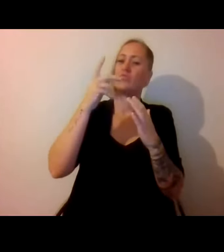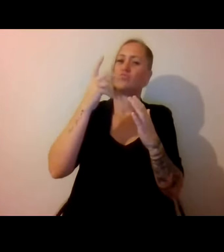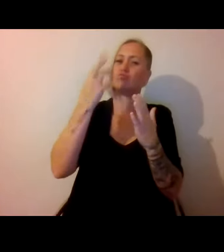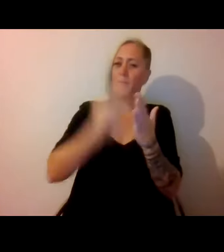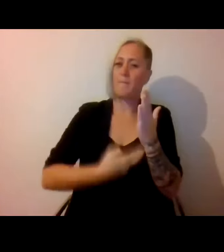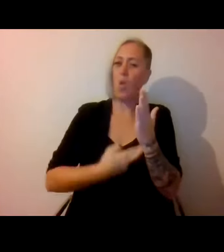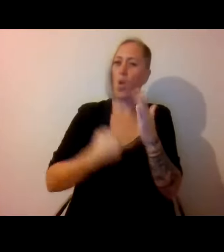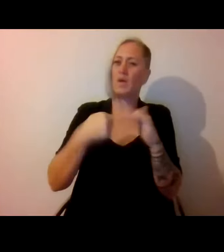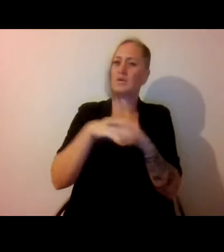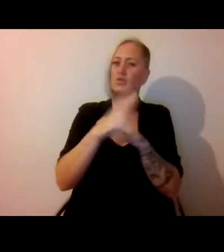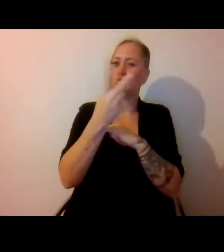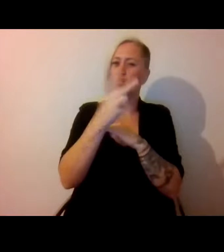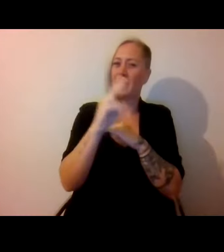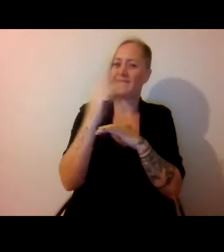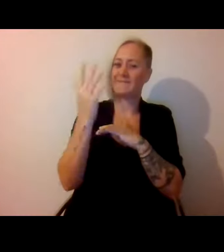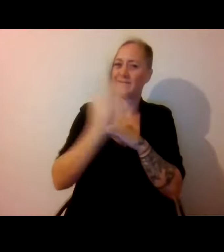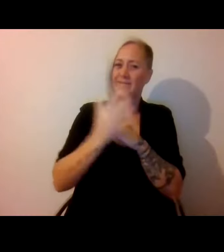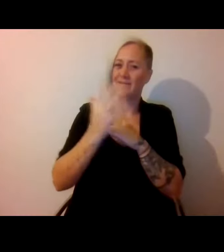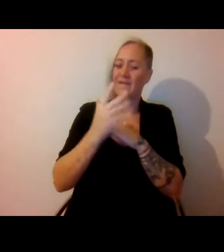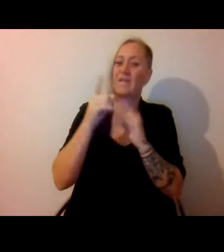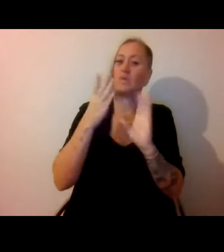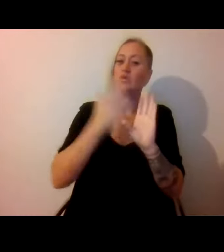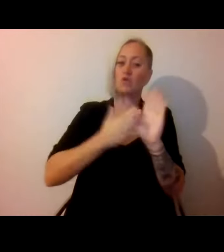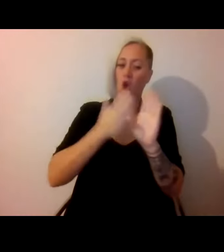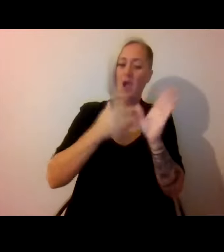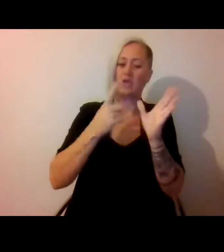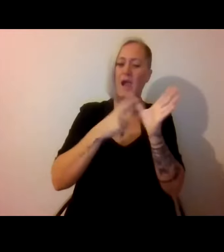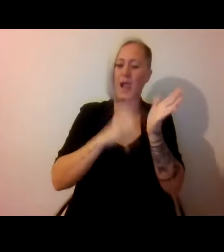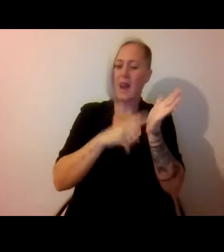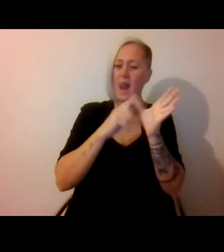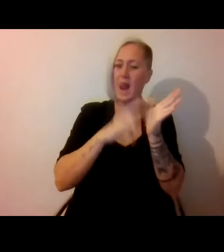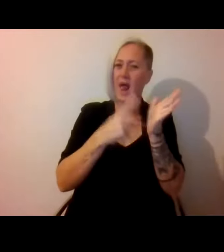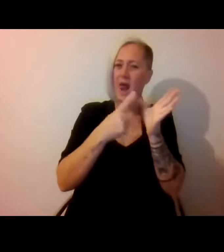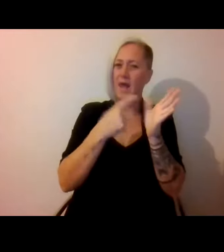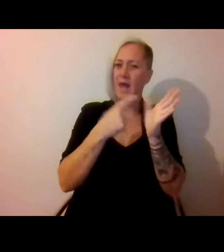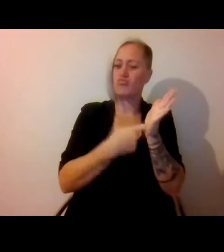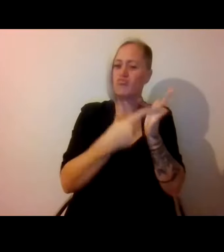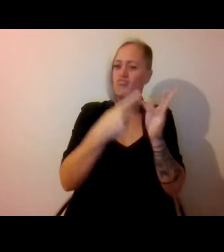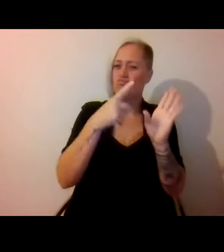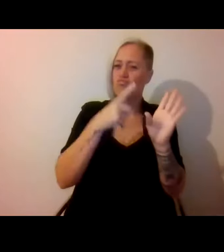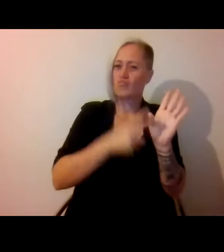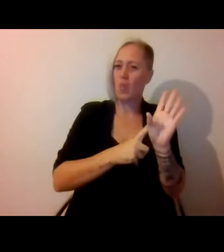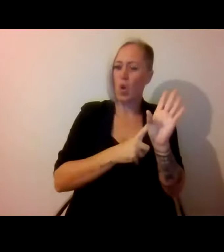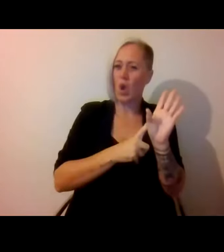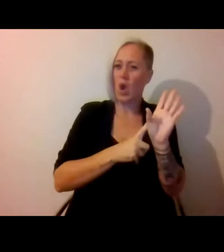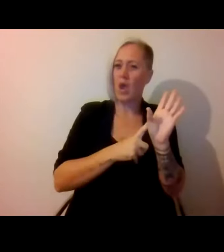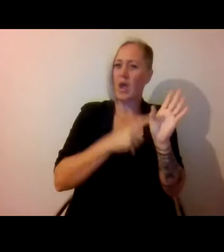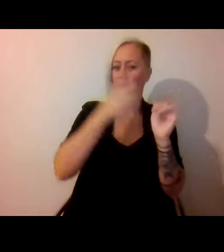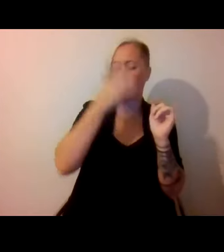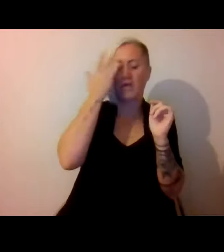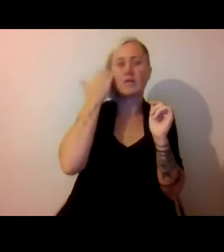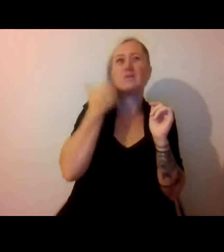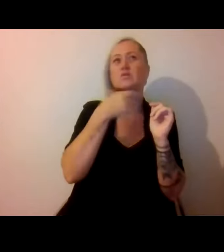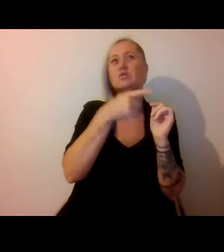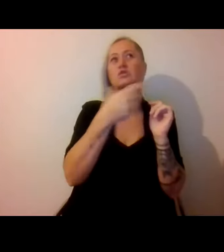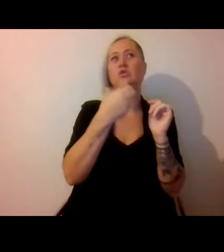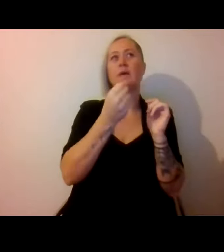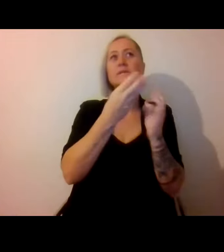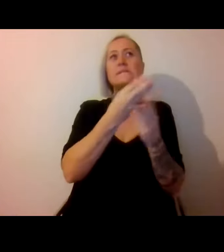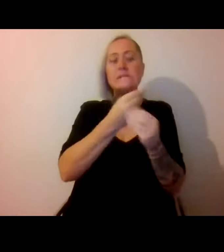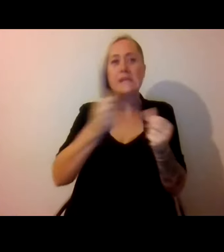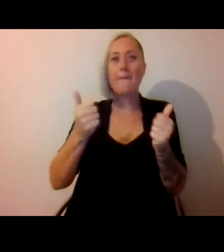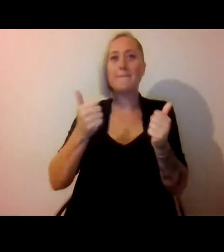a psychologist named Alana Roy. She has some AUSLAN training, not a fluent signer,